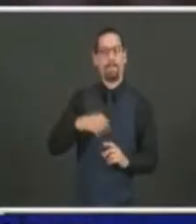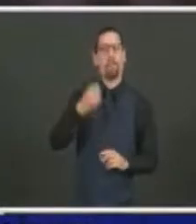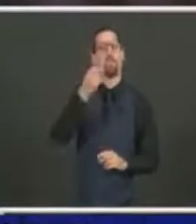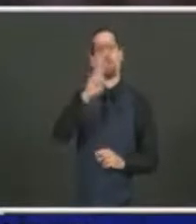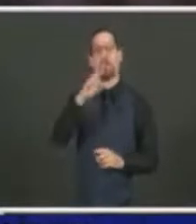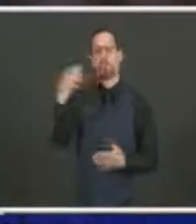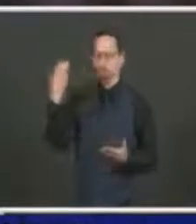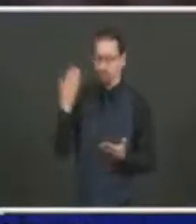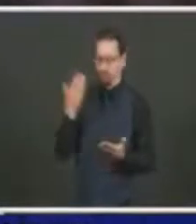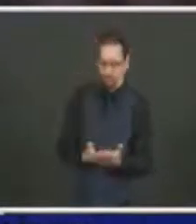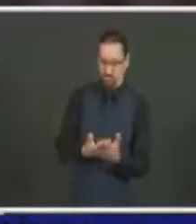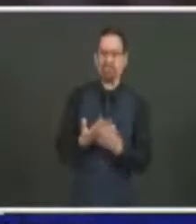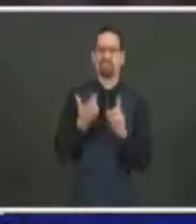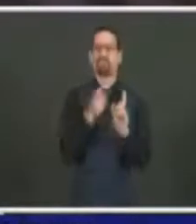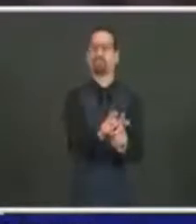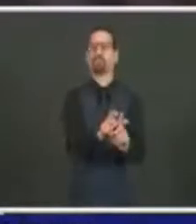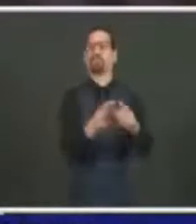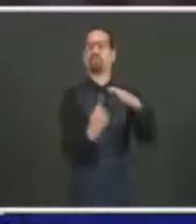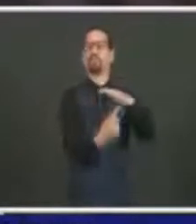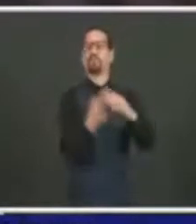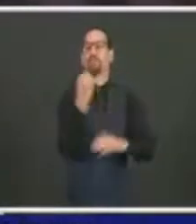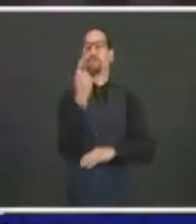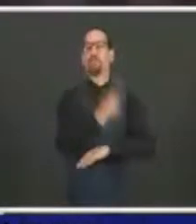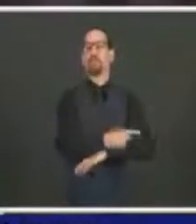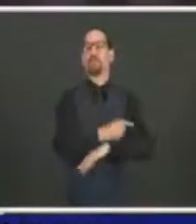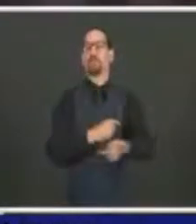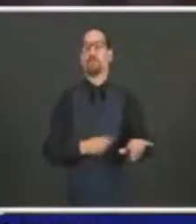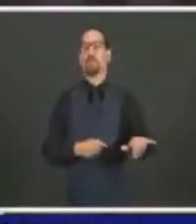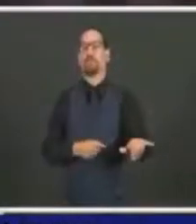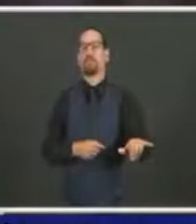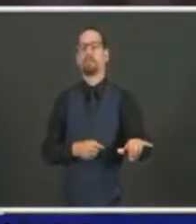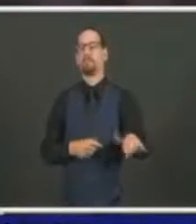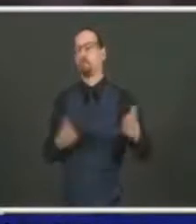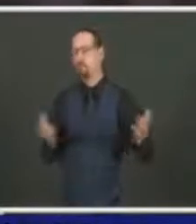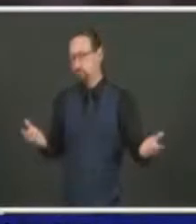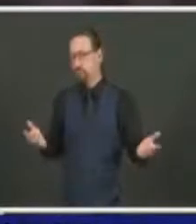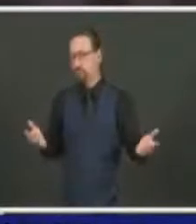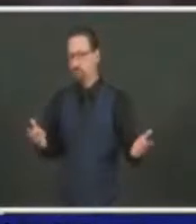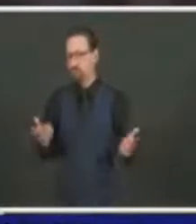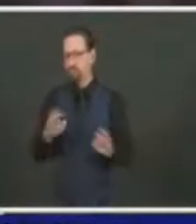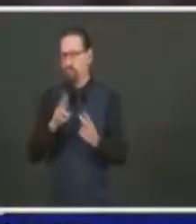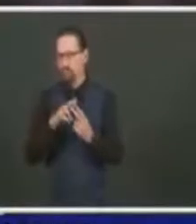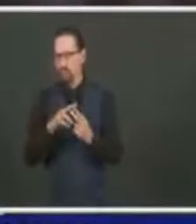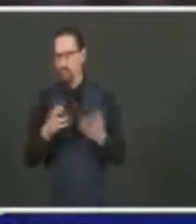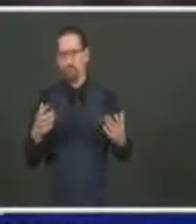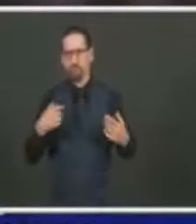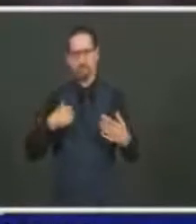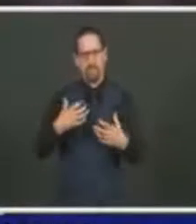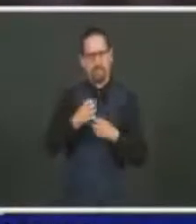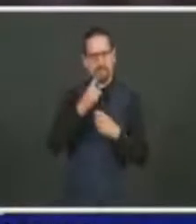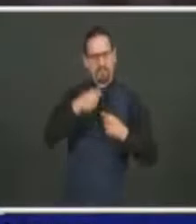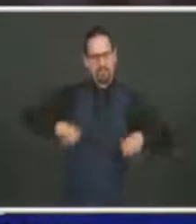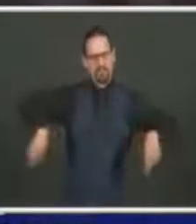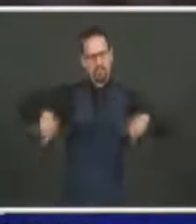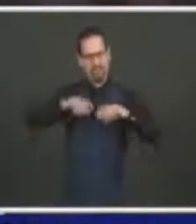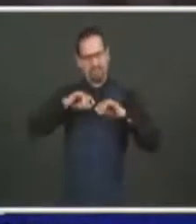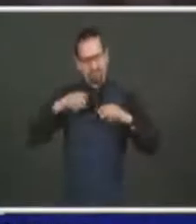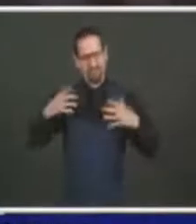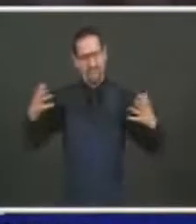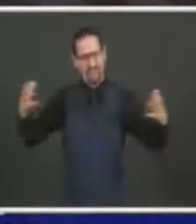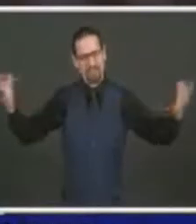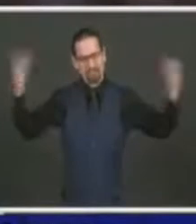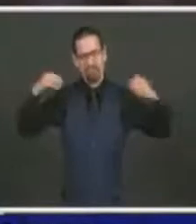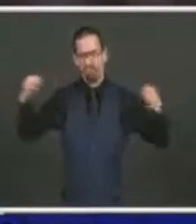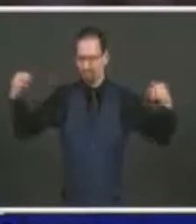home, stay with the people you came with, stay here. Listen, it's fine. We want to be a refuge because